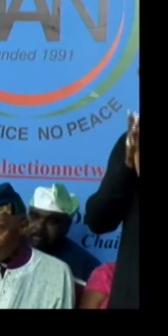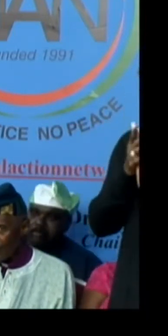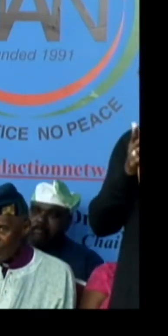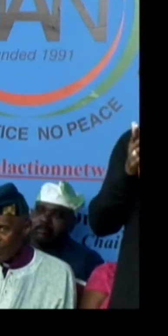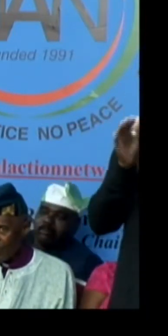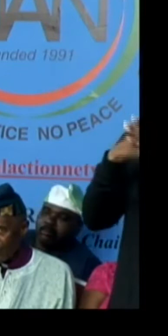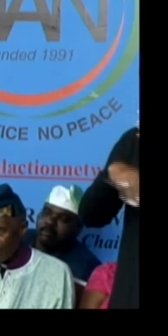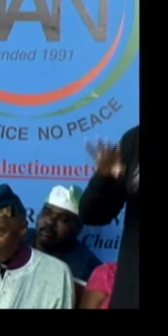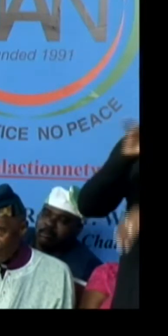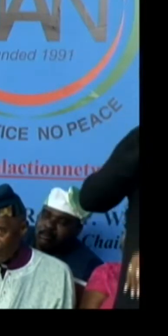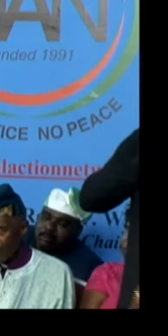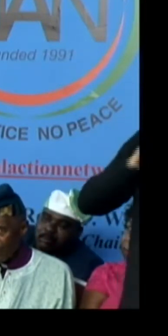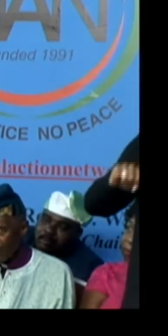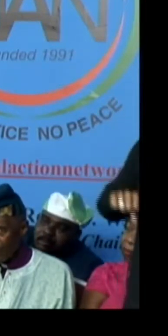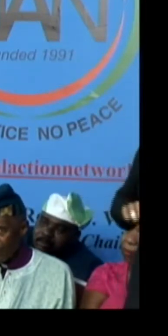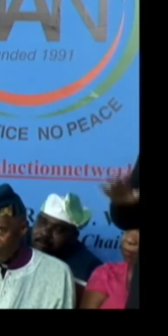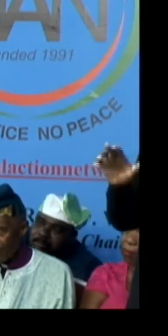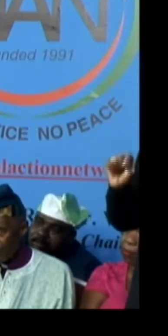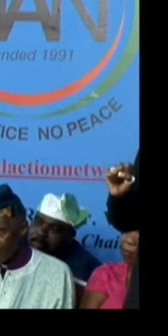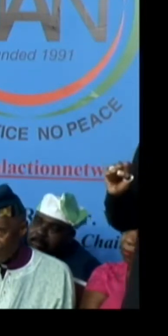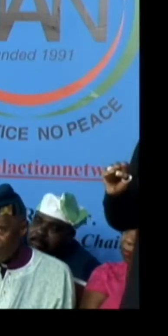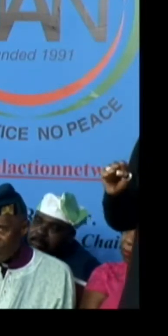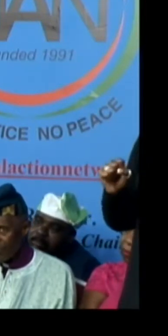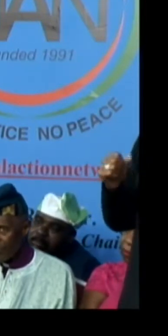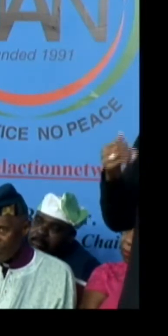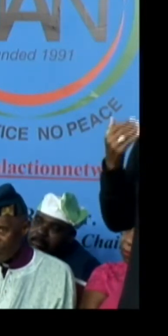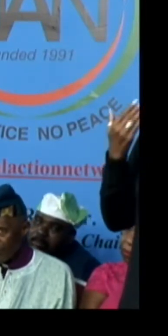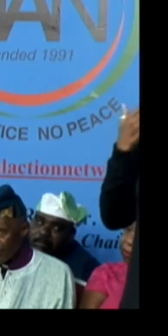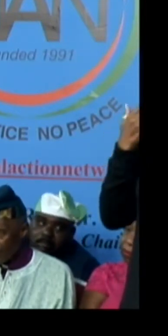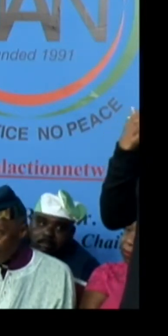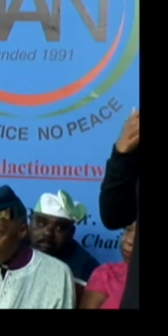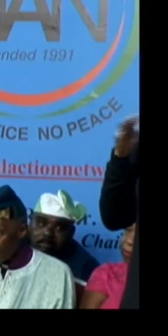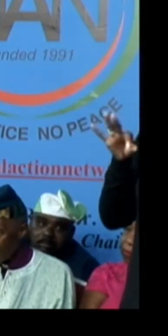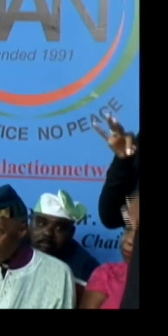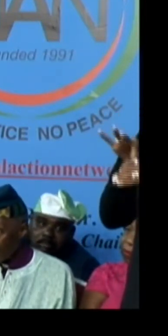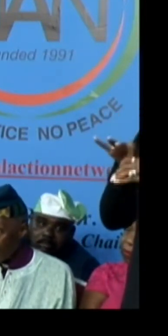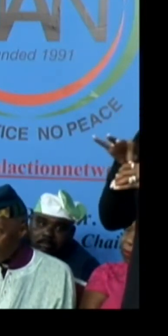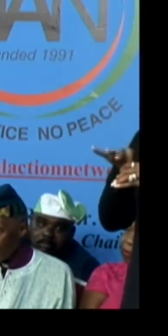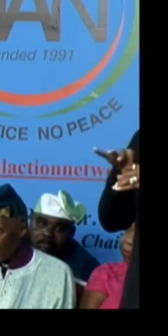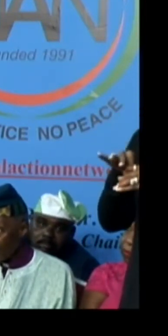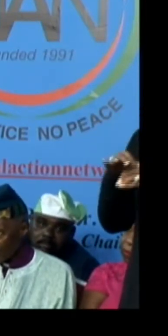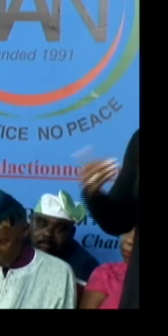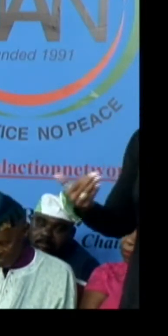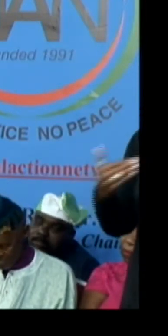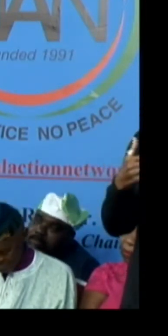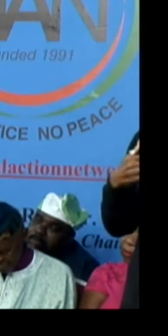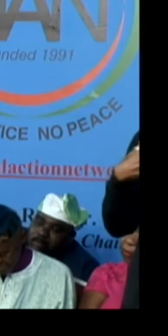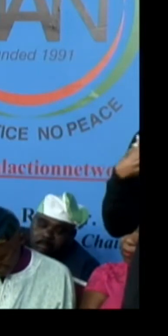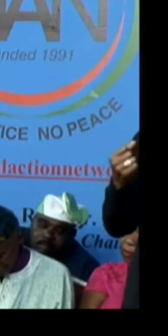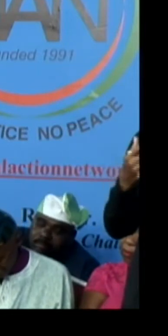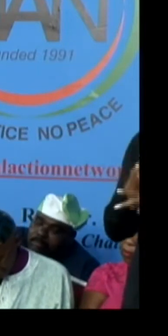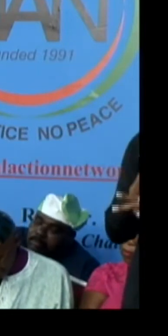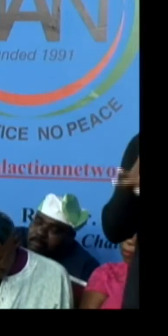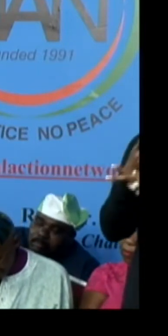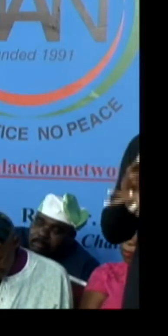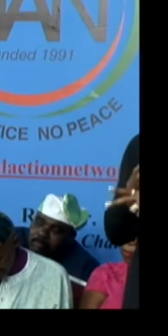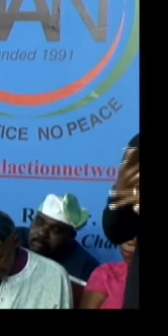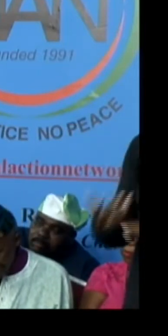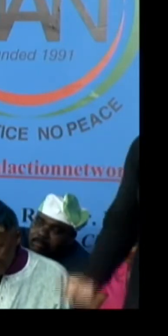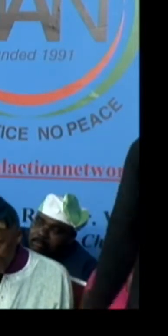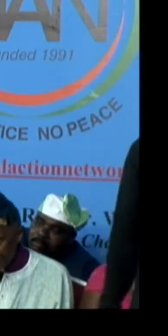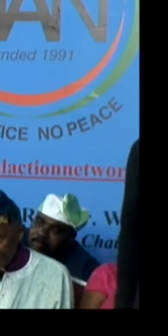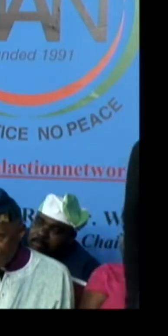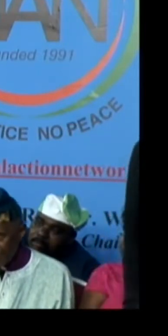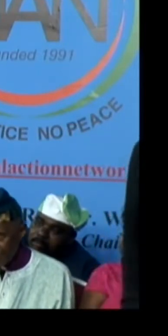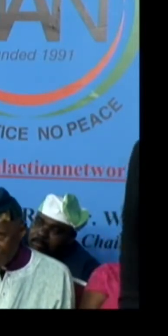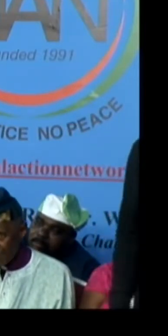and knowingly vote to take away people's health care. People